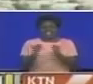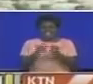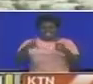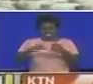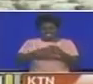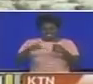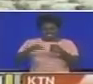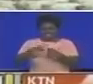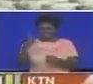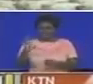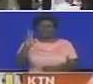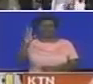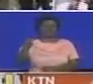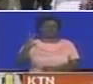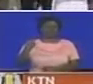1994, no.